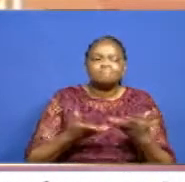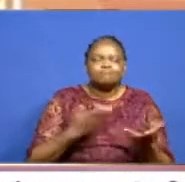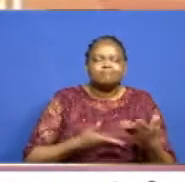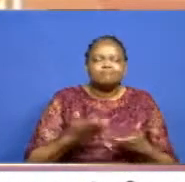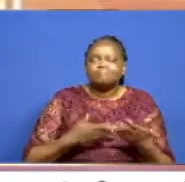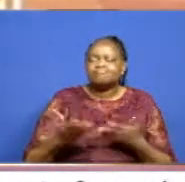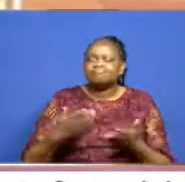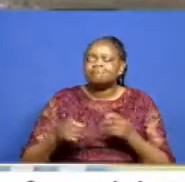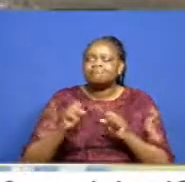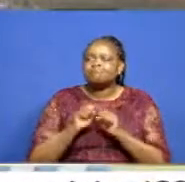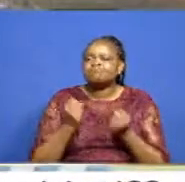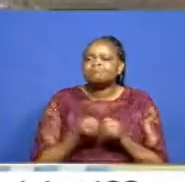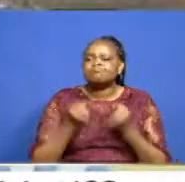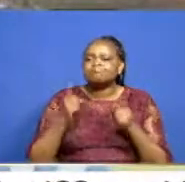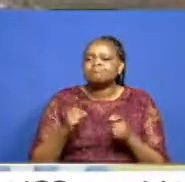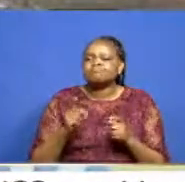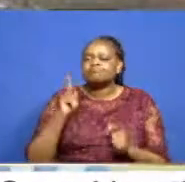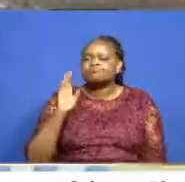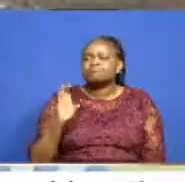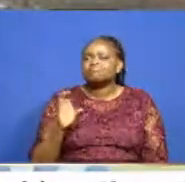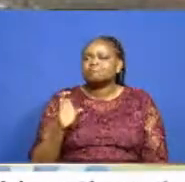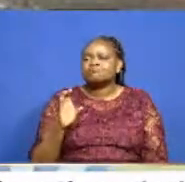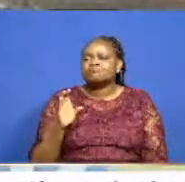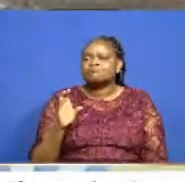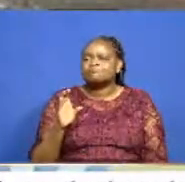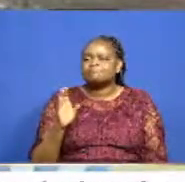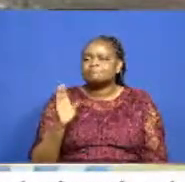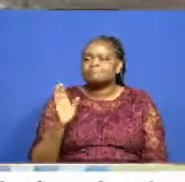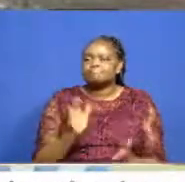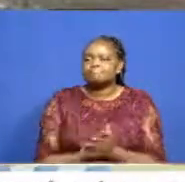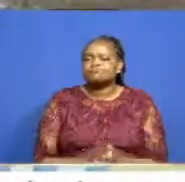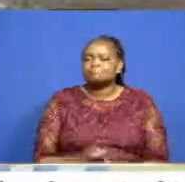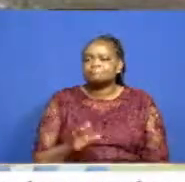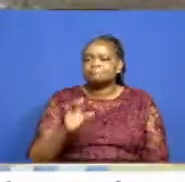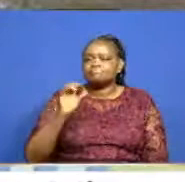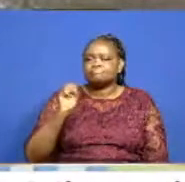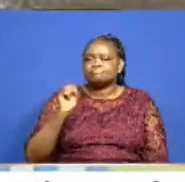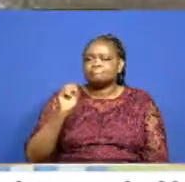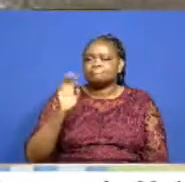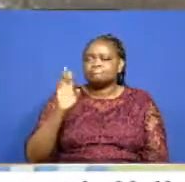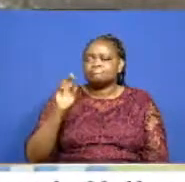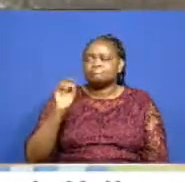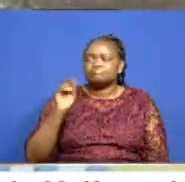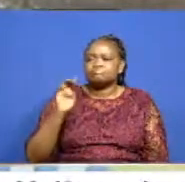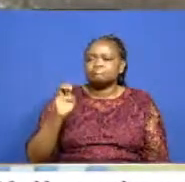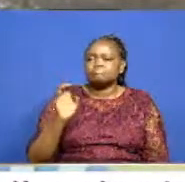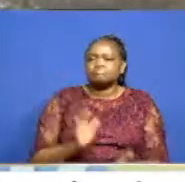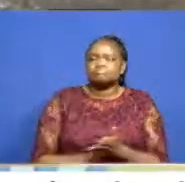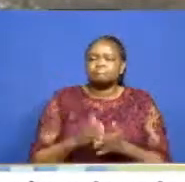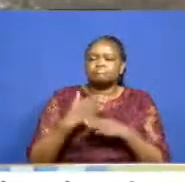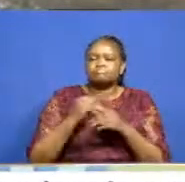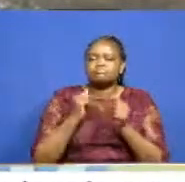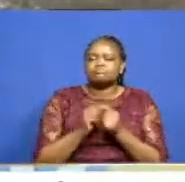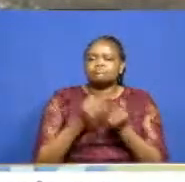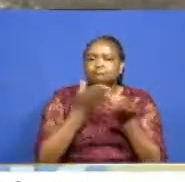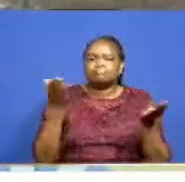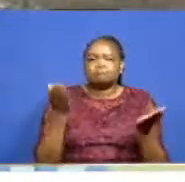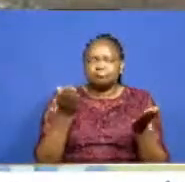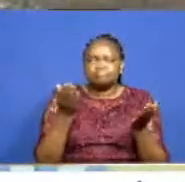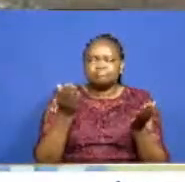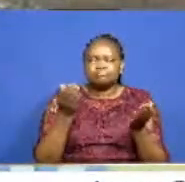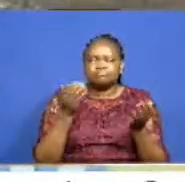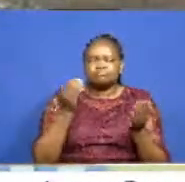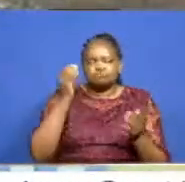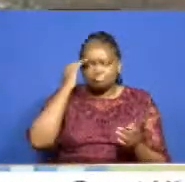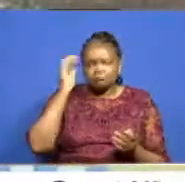us on social media at KBC Channel 1. And that's Serfine Achieng as well. You can share with me your thoughts. Do you feel